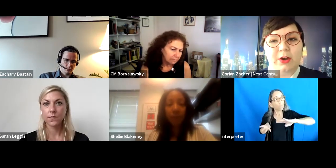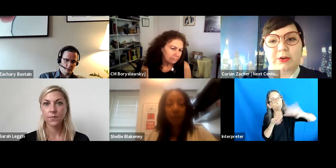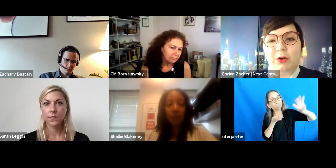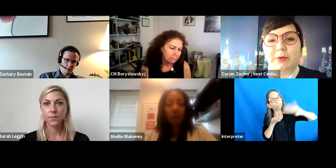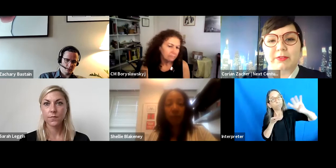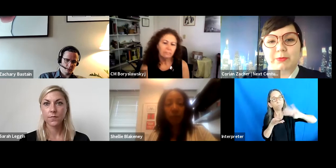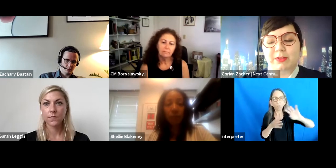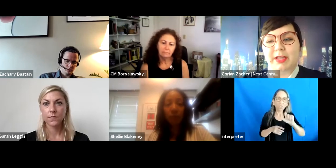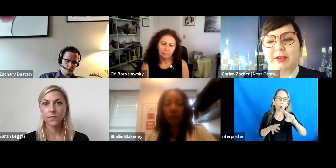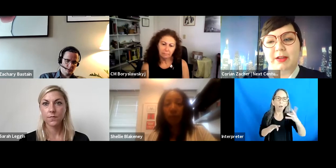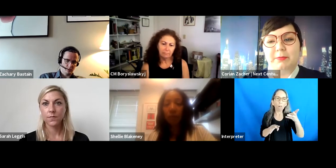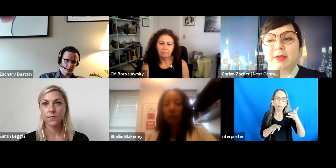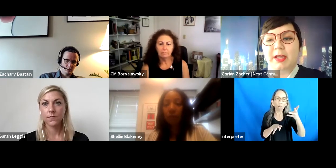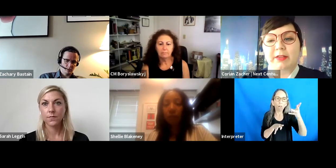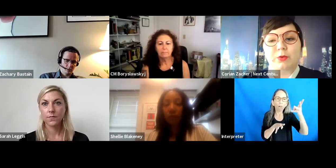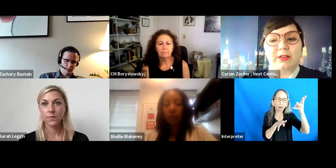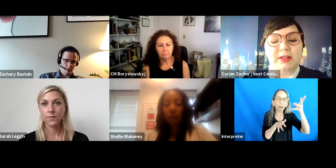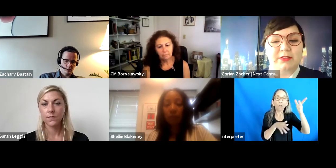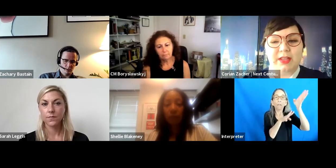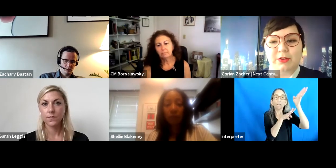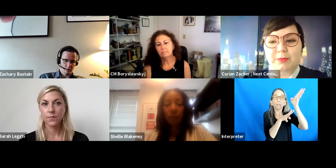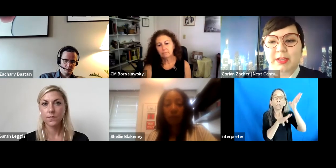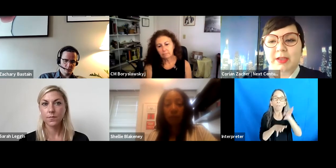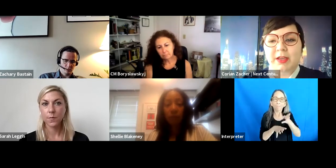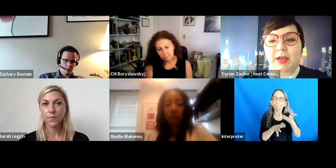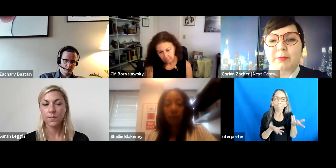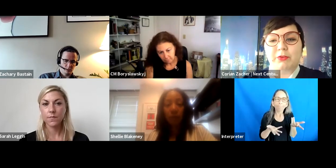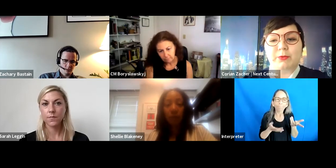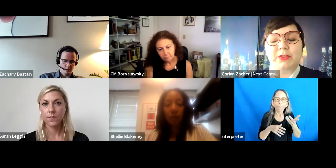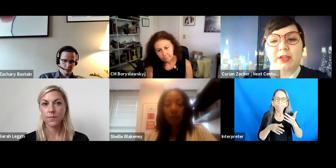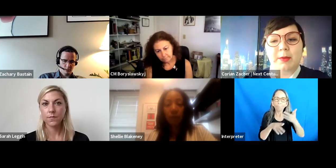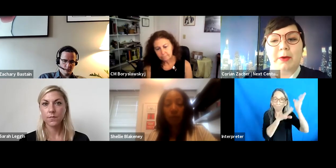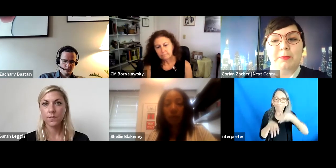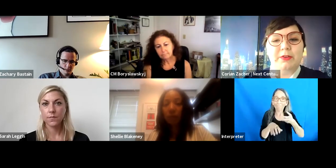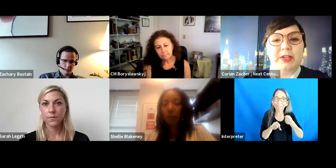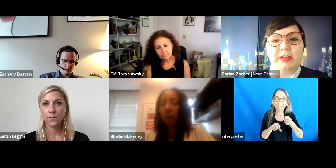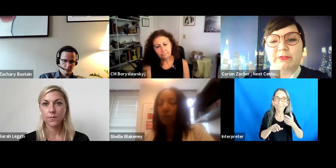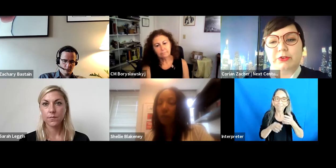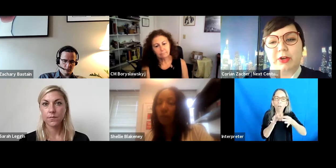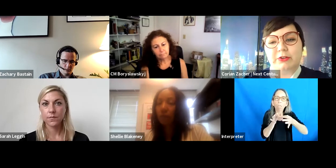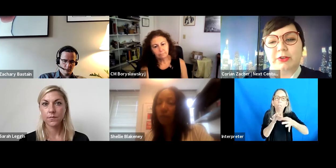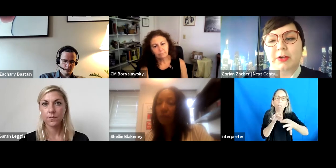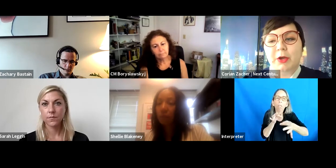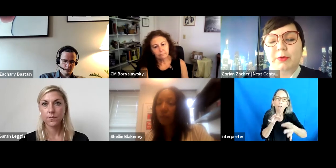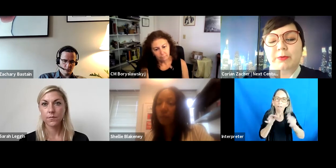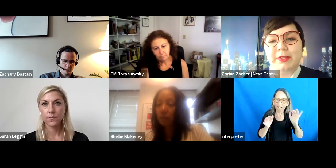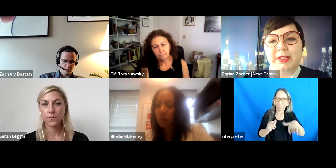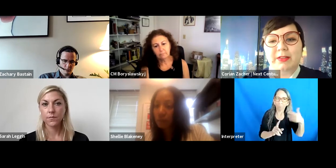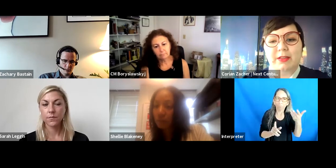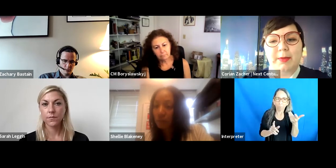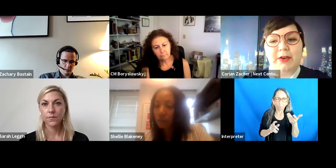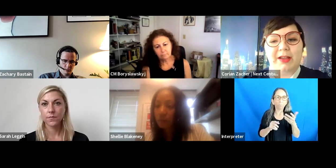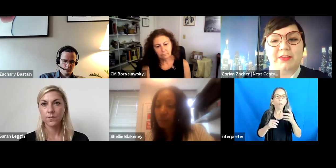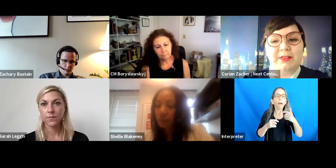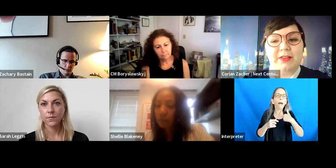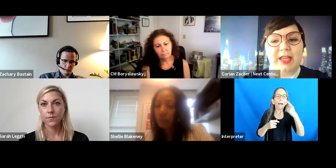services aren't always relayed as quickly as they could be. So as we're thinking about building infrastructure, we really need